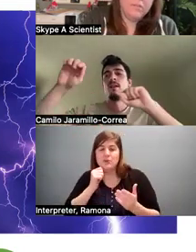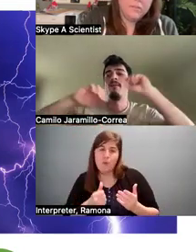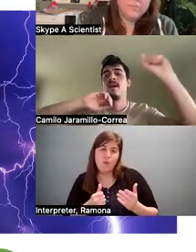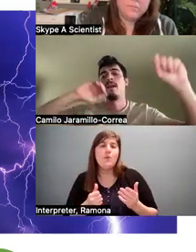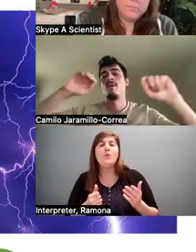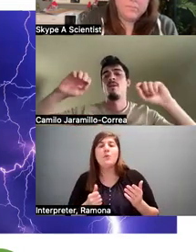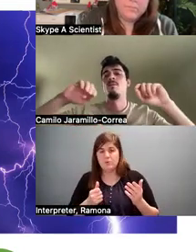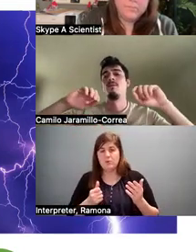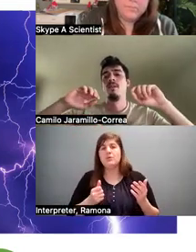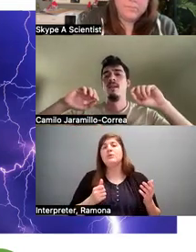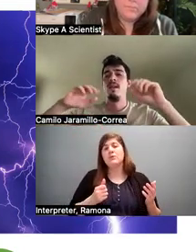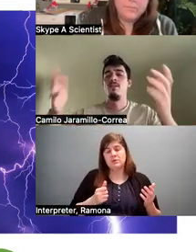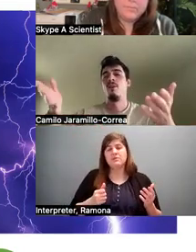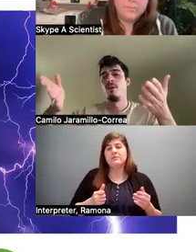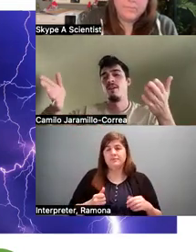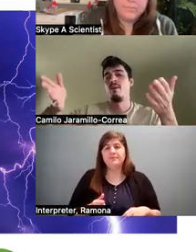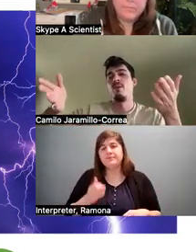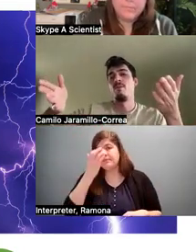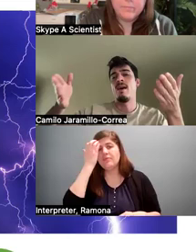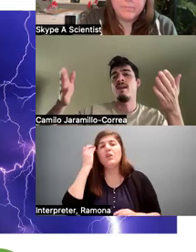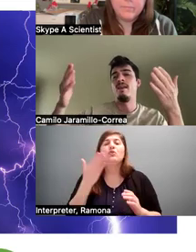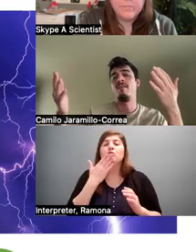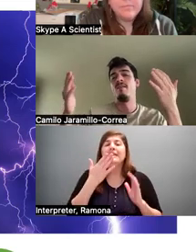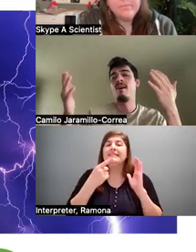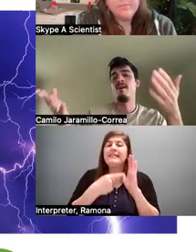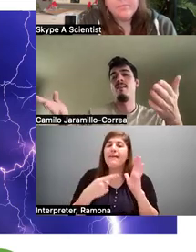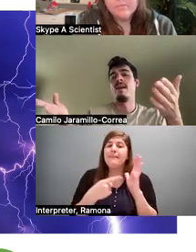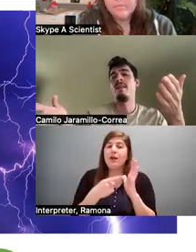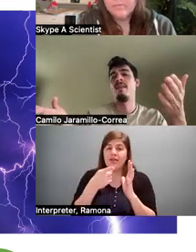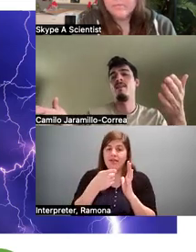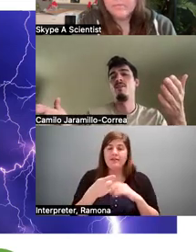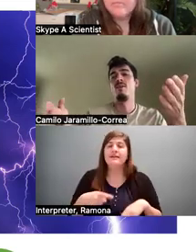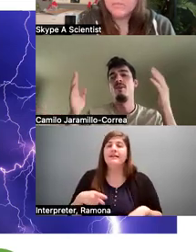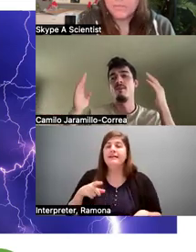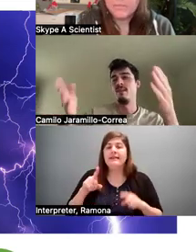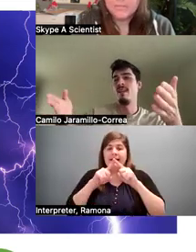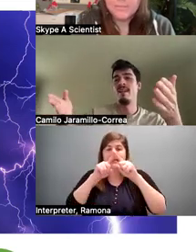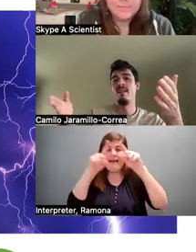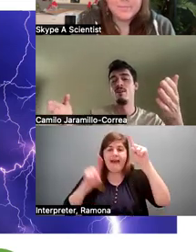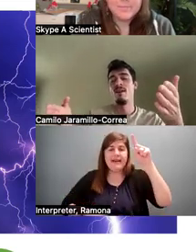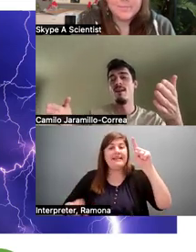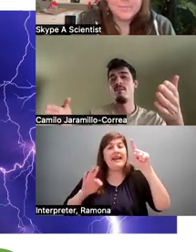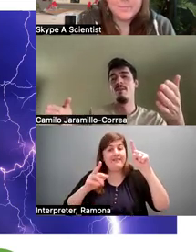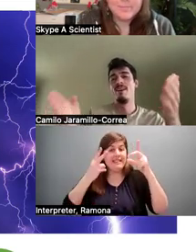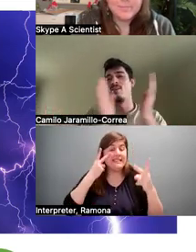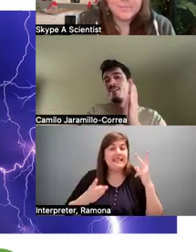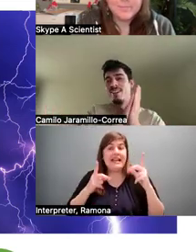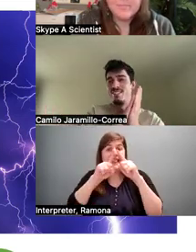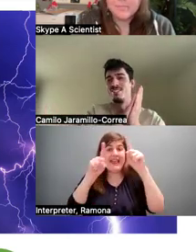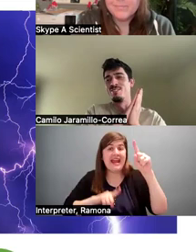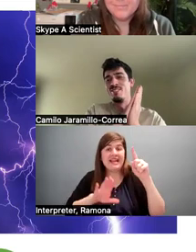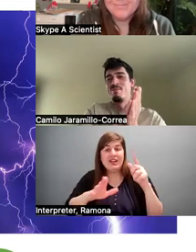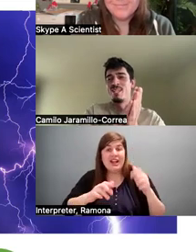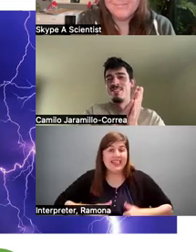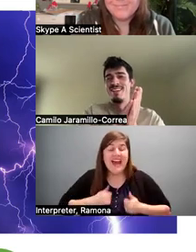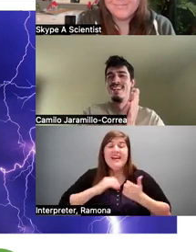now flying around. And so a good example of that is the lightning. So if you have seen a lightning in your life,